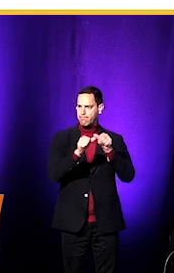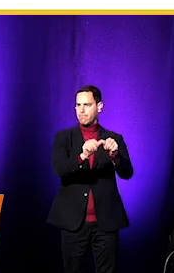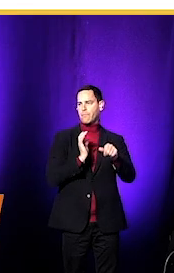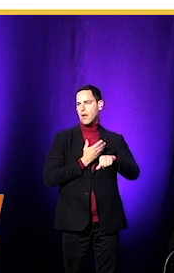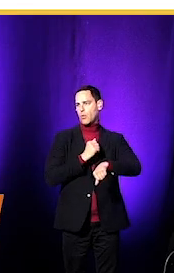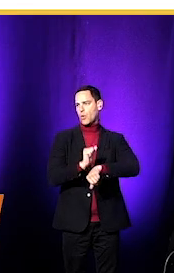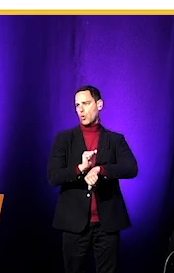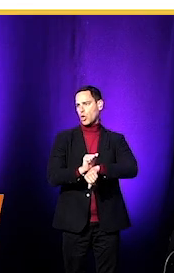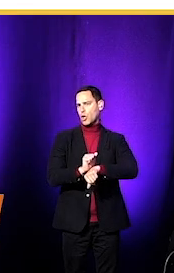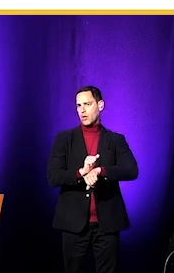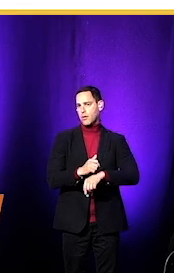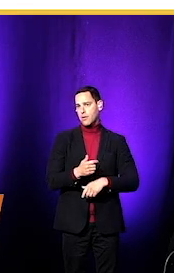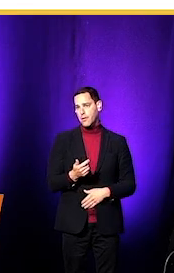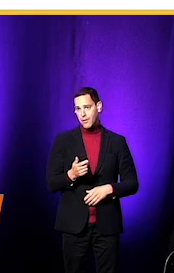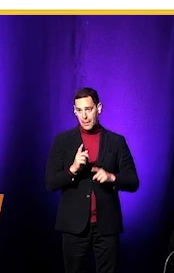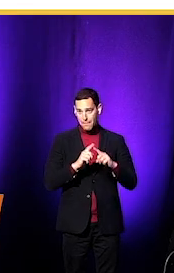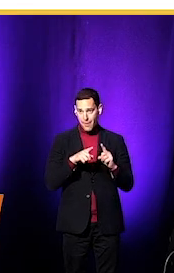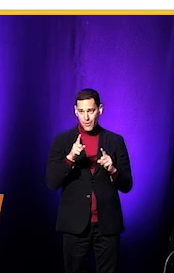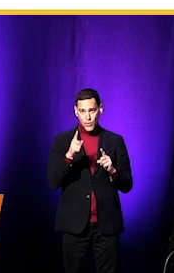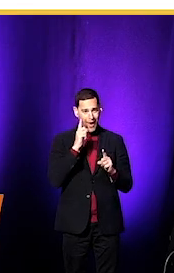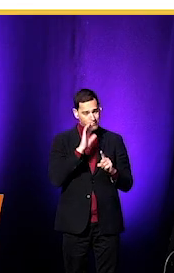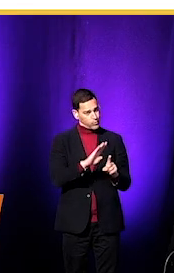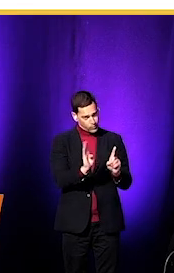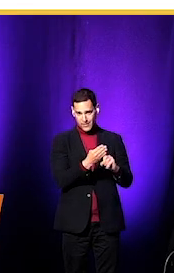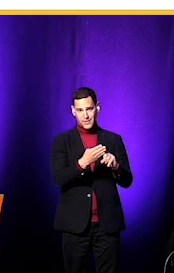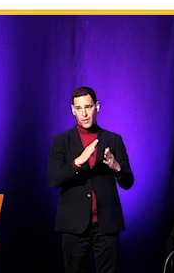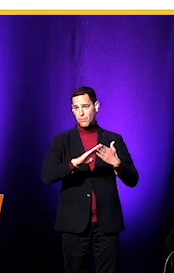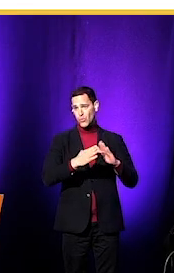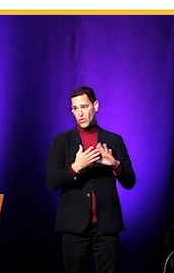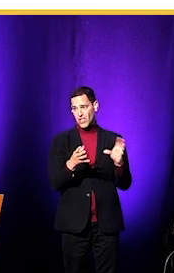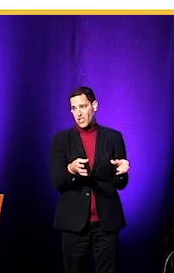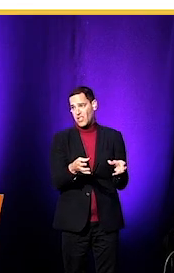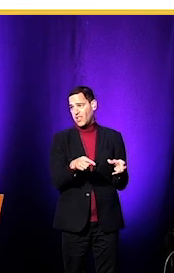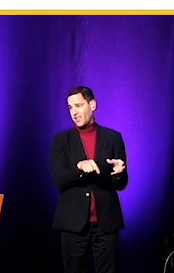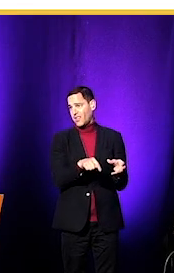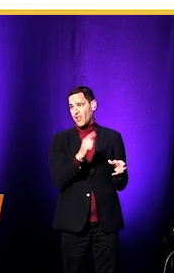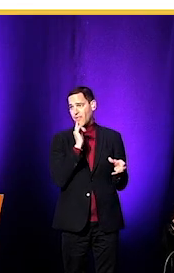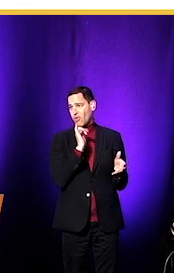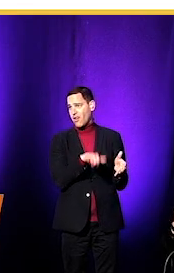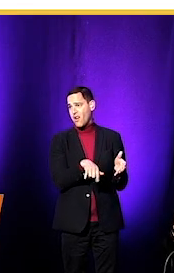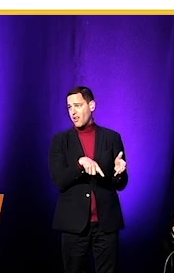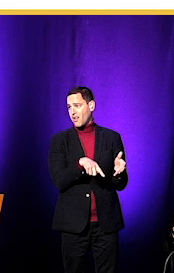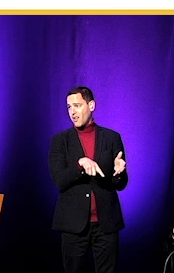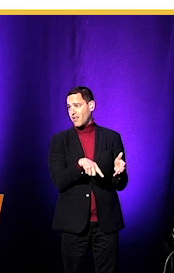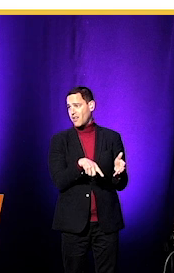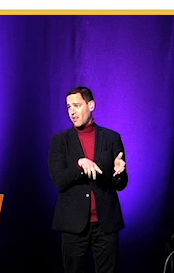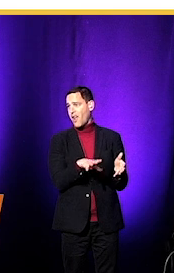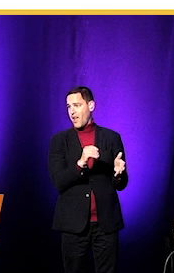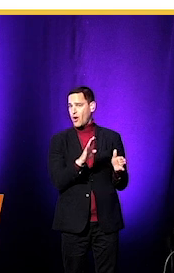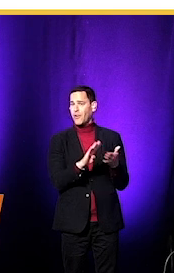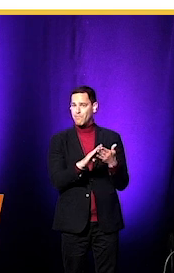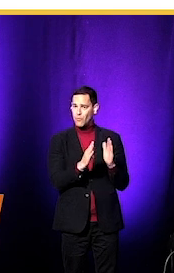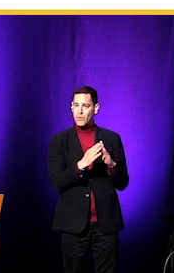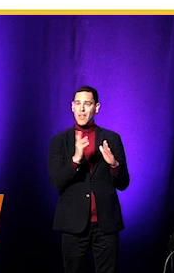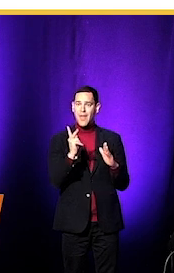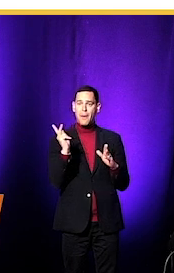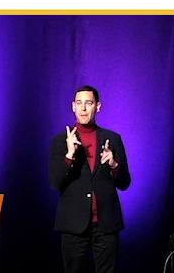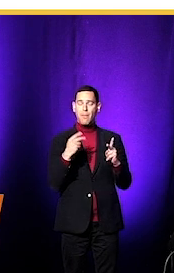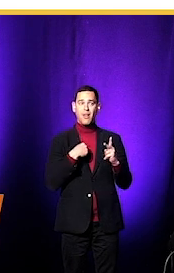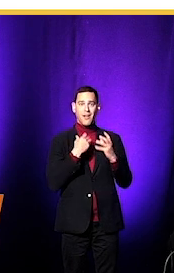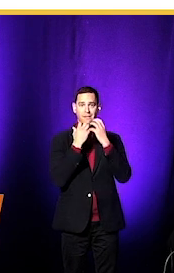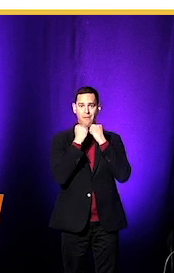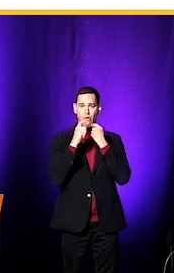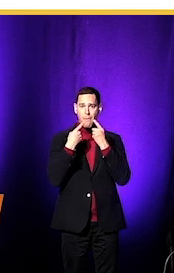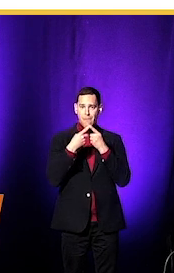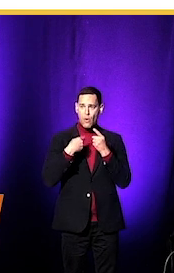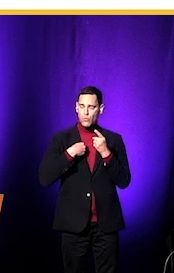But you need a community to do that. It is. And you need a community that is meaningful enough to people that they want to stay in it.